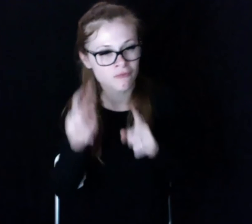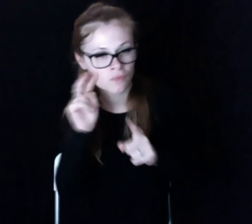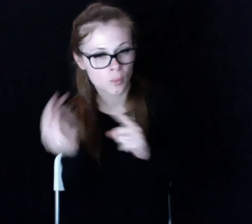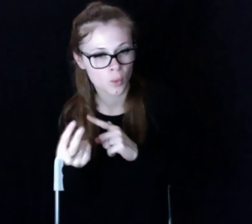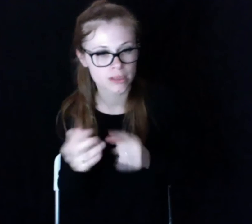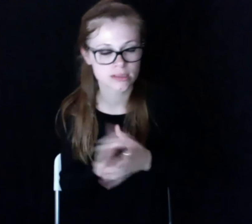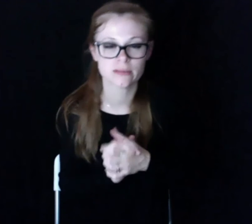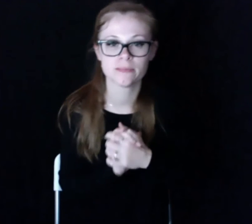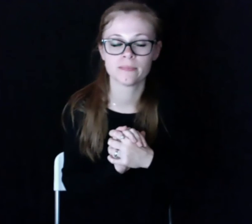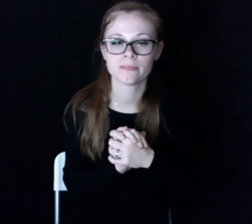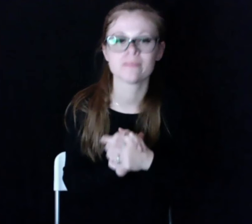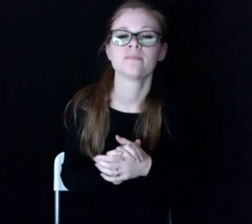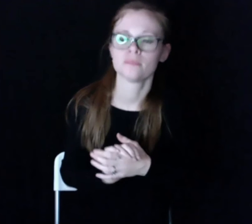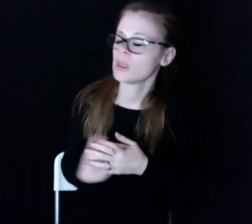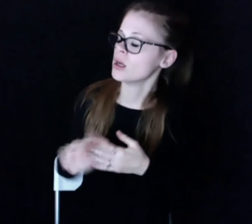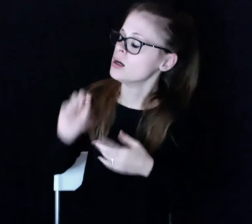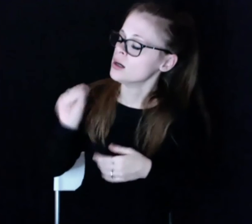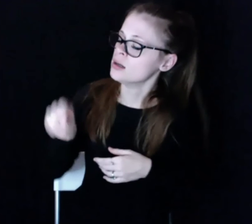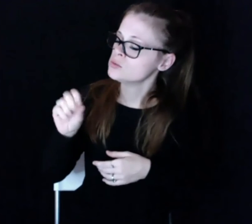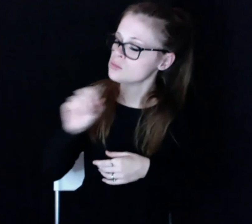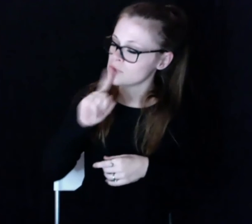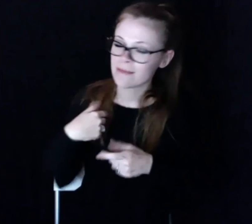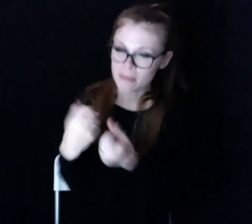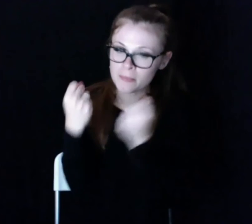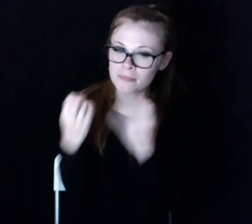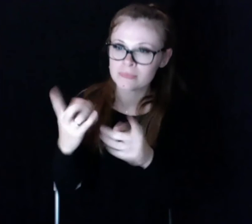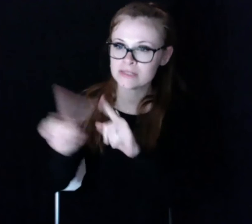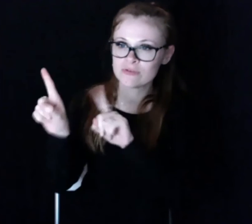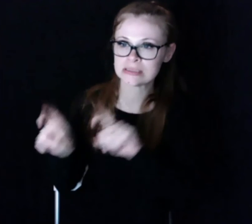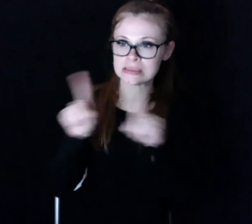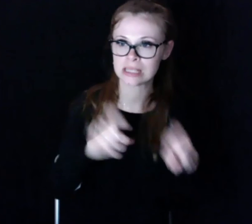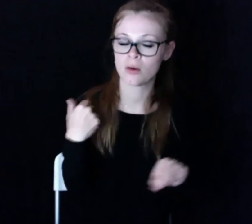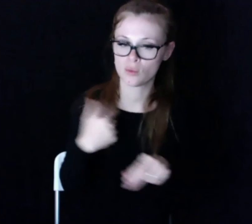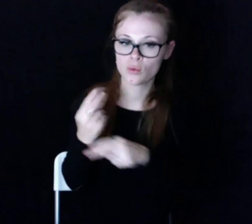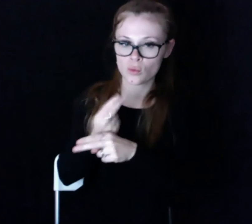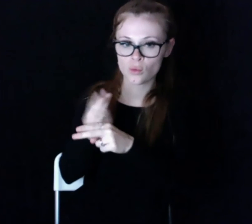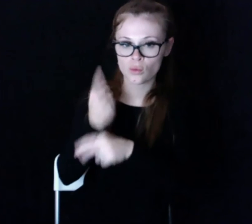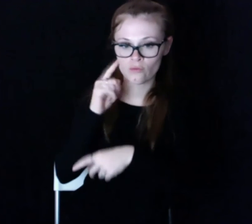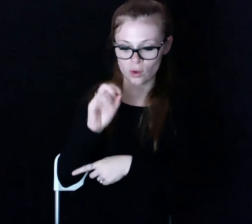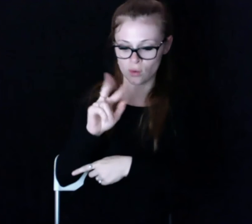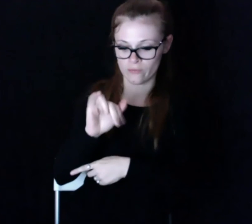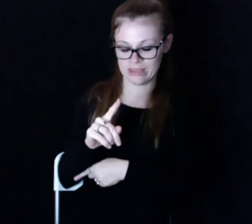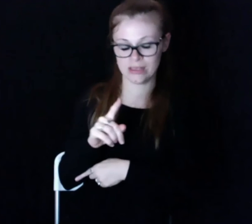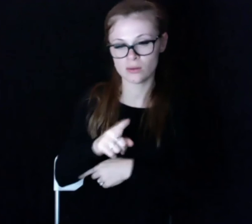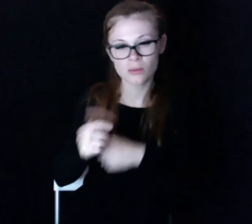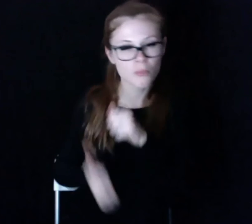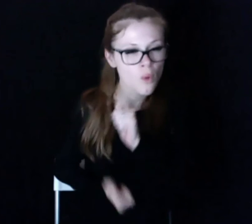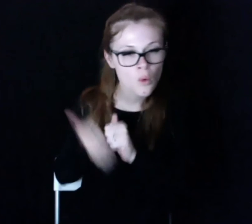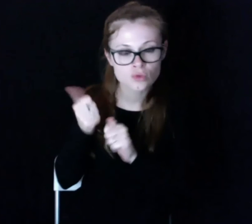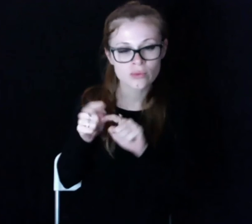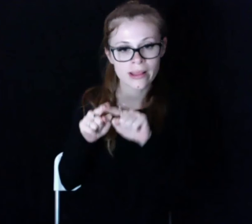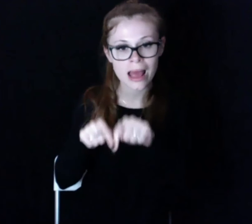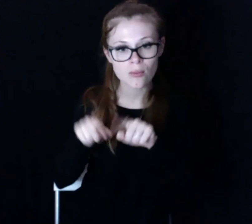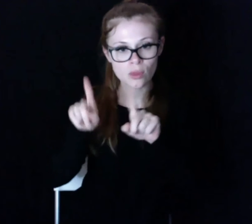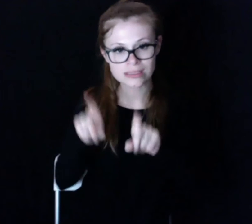Yeah, so there's a variety of tests that we use for COVID. The very most reliable test is